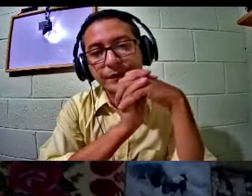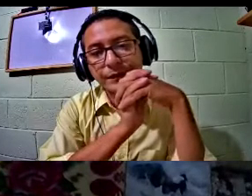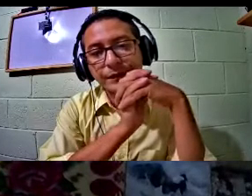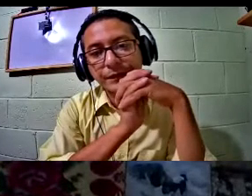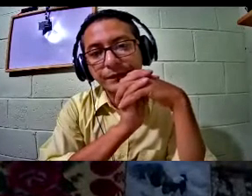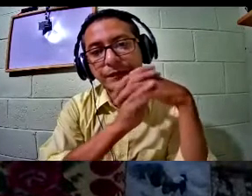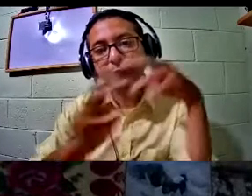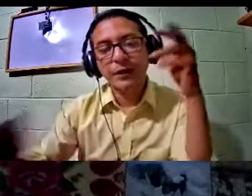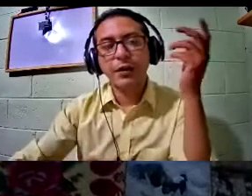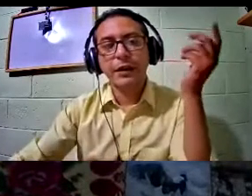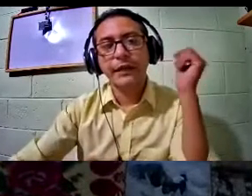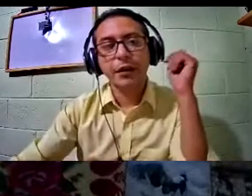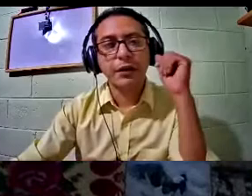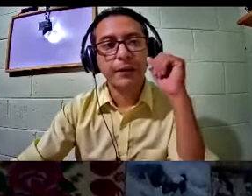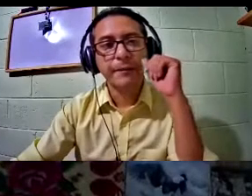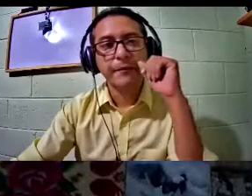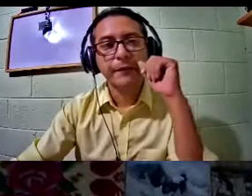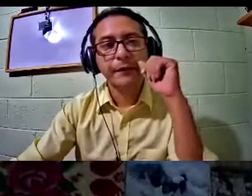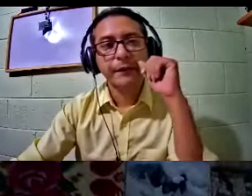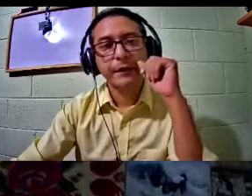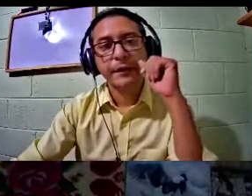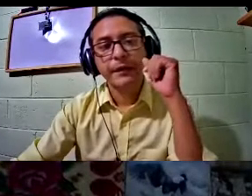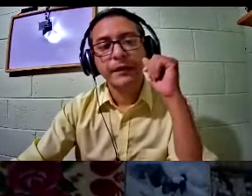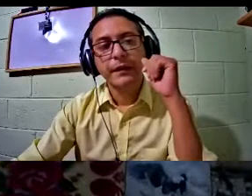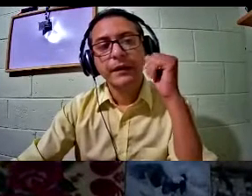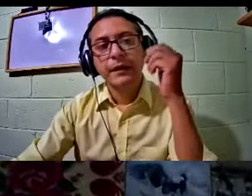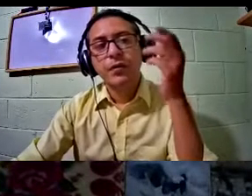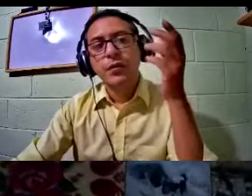Para entenderlo mejor. Okay, look.